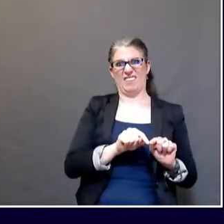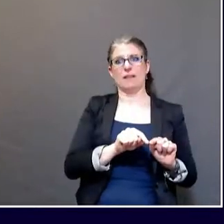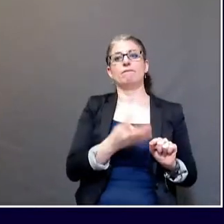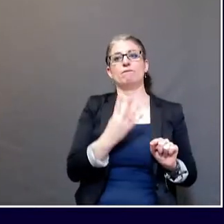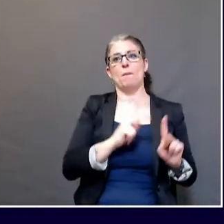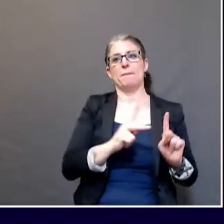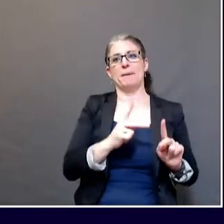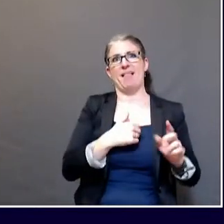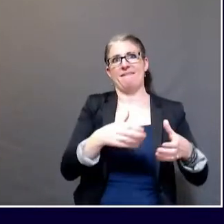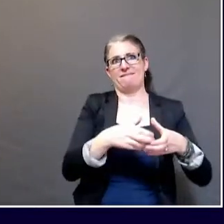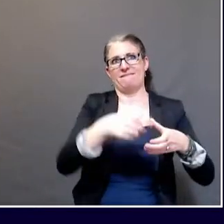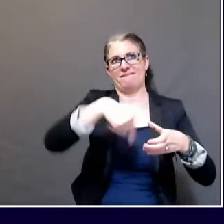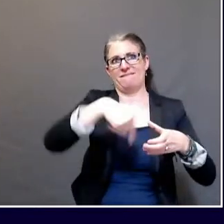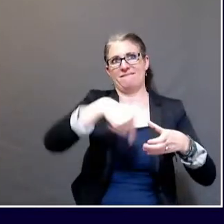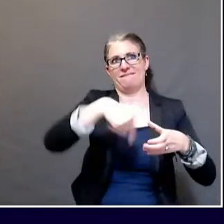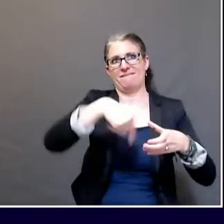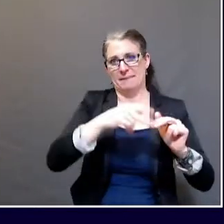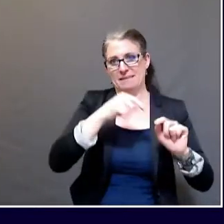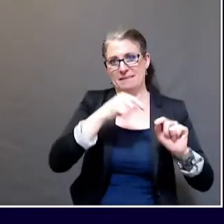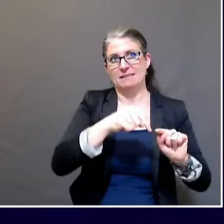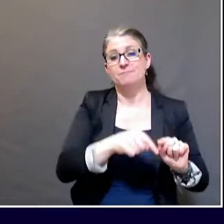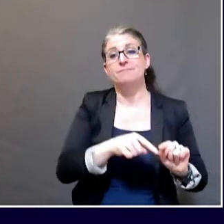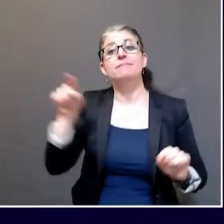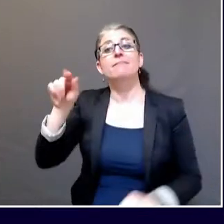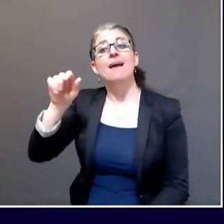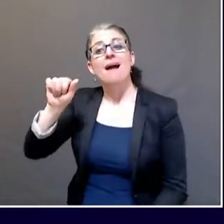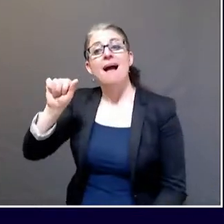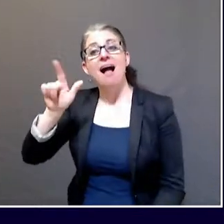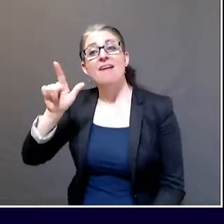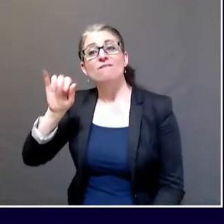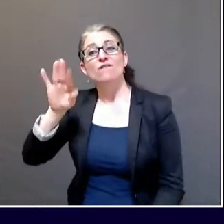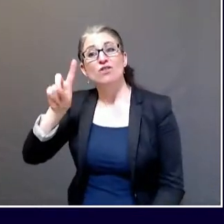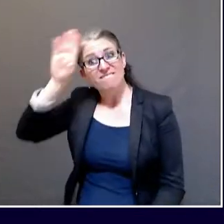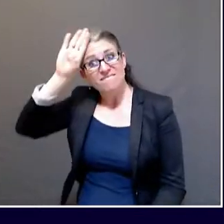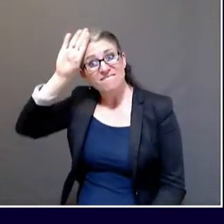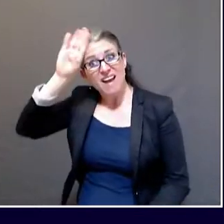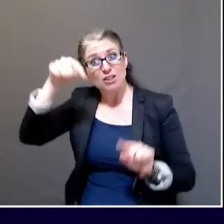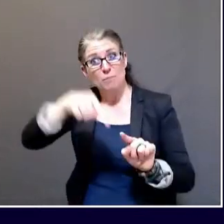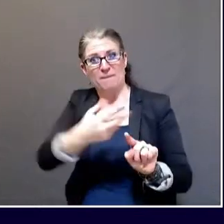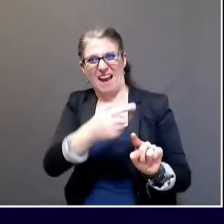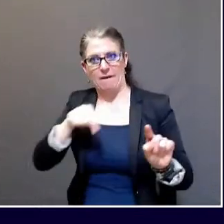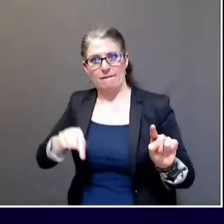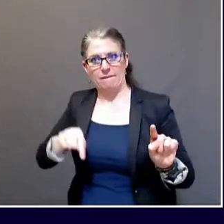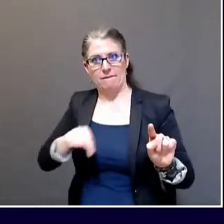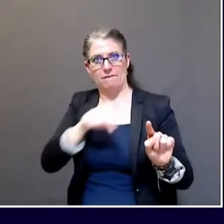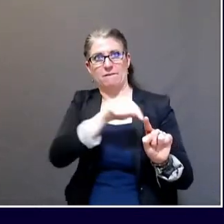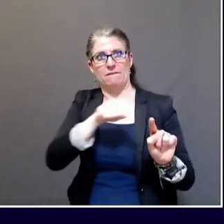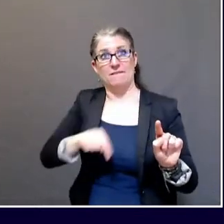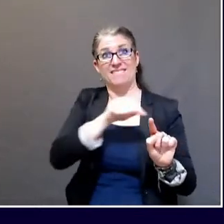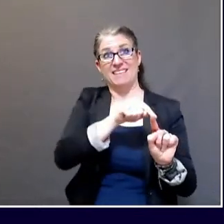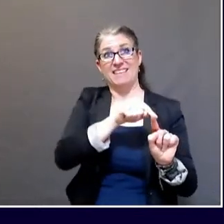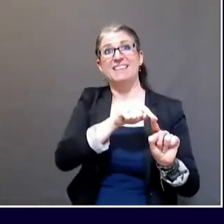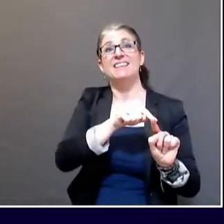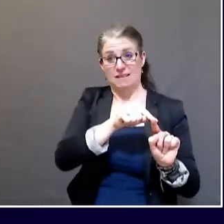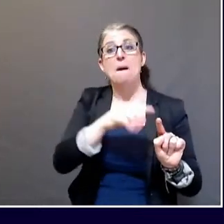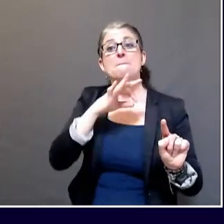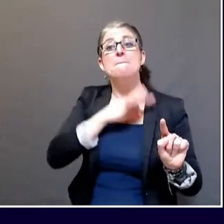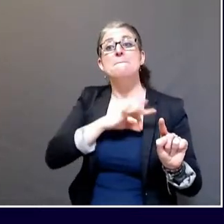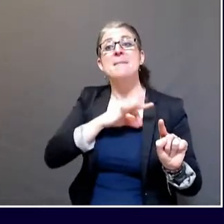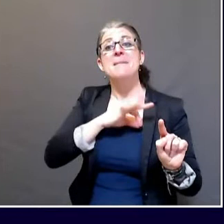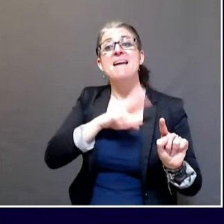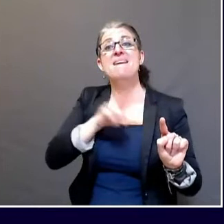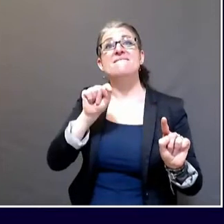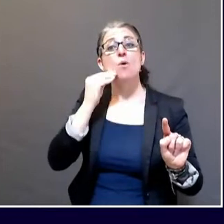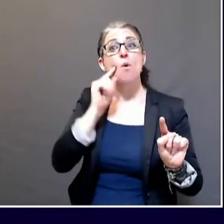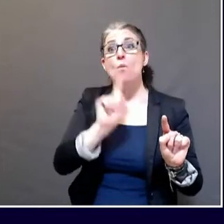of 5 cases. And at the Maine Veterans Home in Augusta, where we are aware of 6 cases. I'd